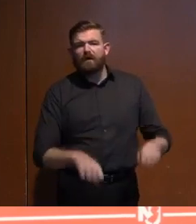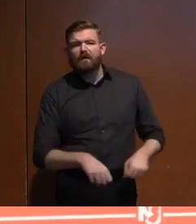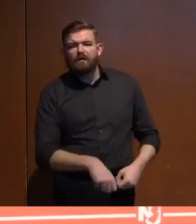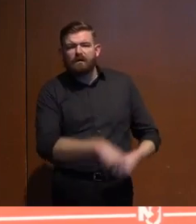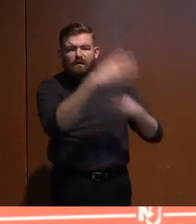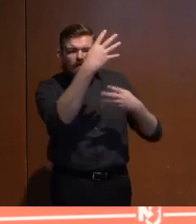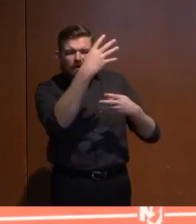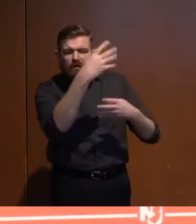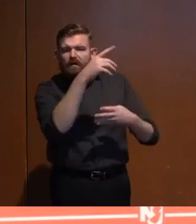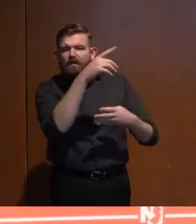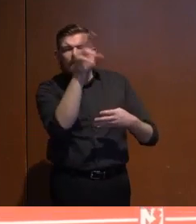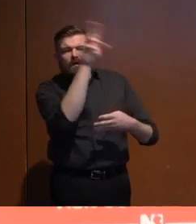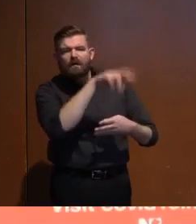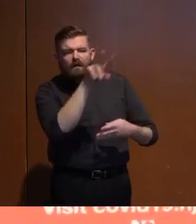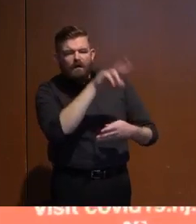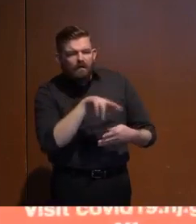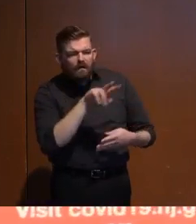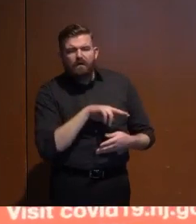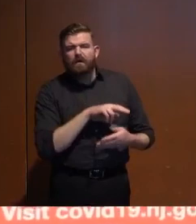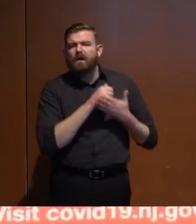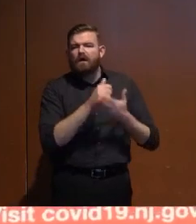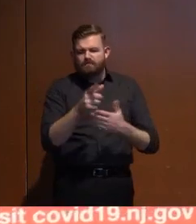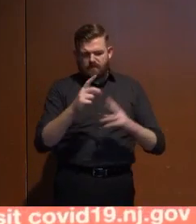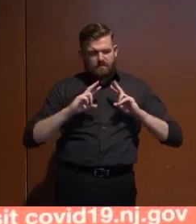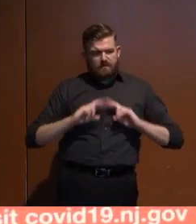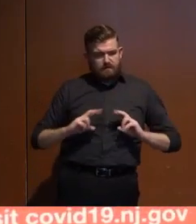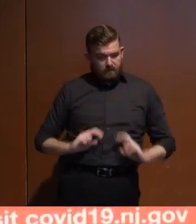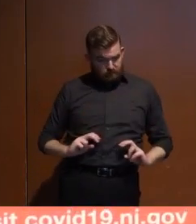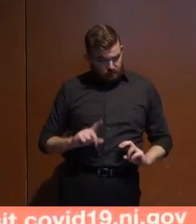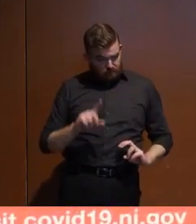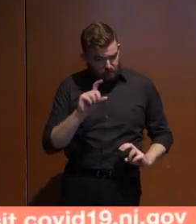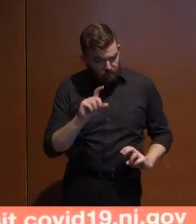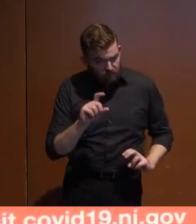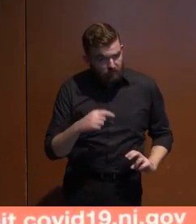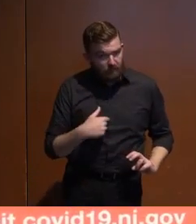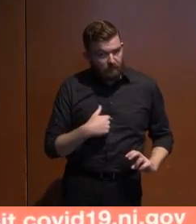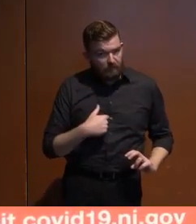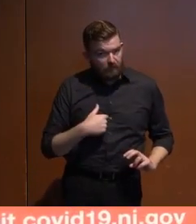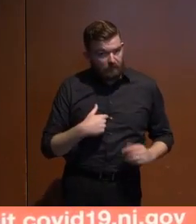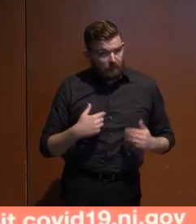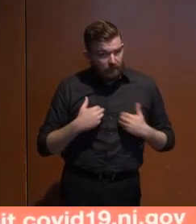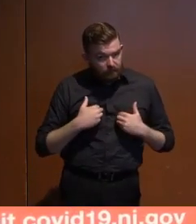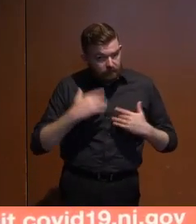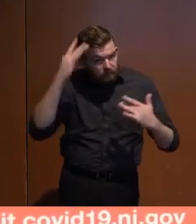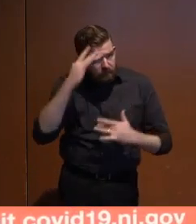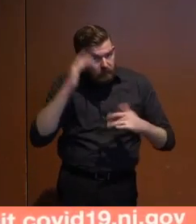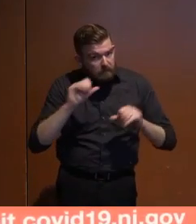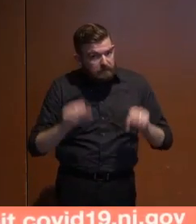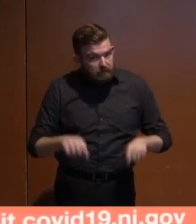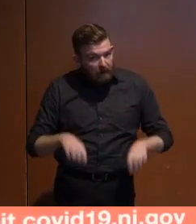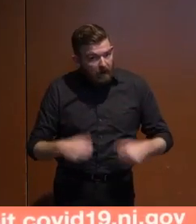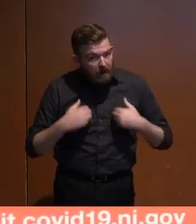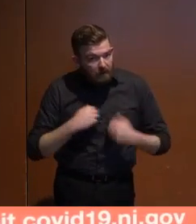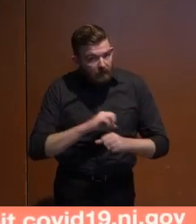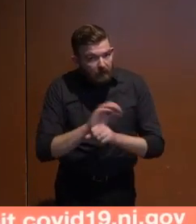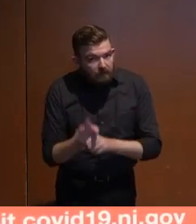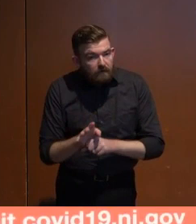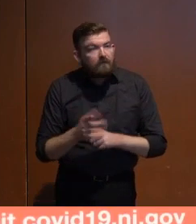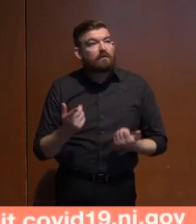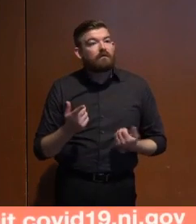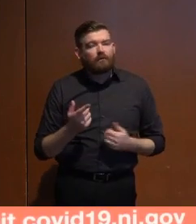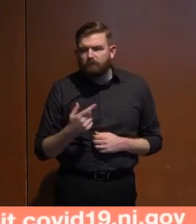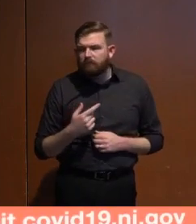self.covid19.nj.gov. That is the place in which you can get answers to your questions about what to do if you have a fever or a cough. The anonymous data